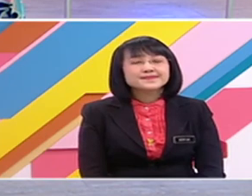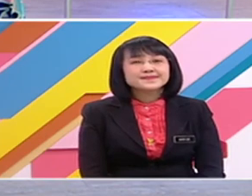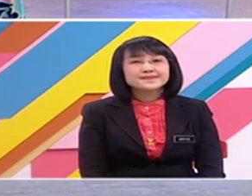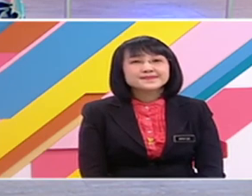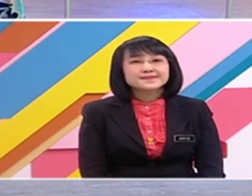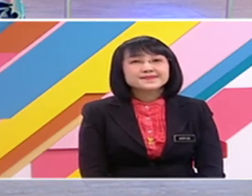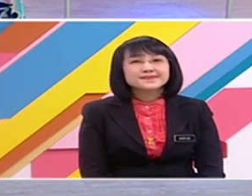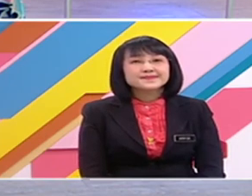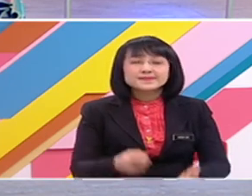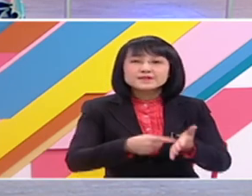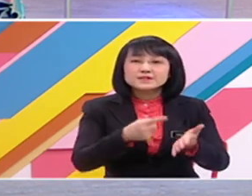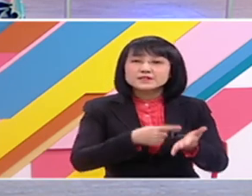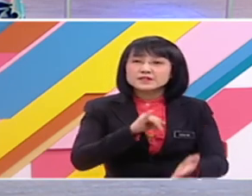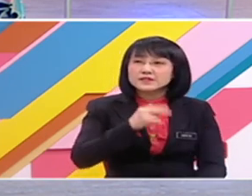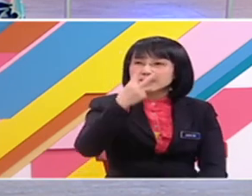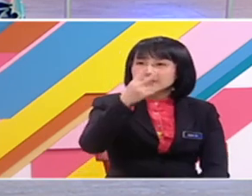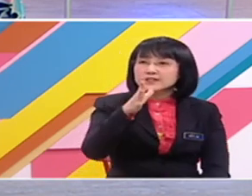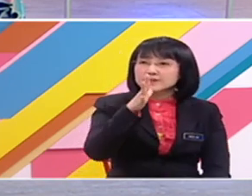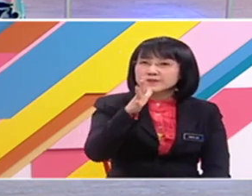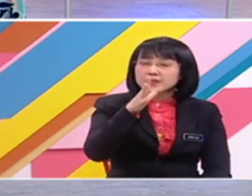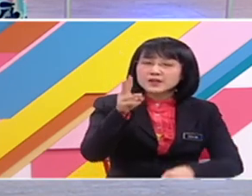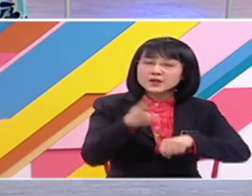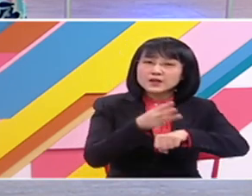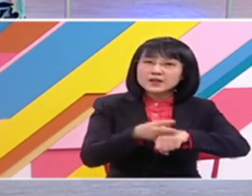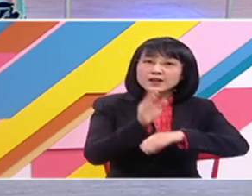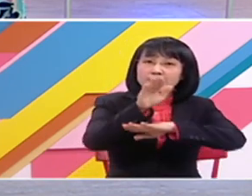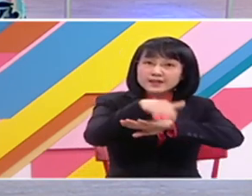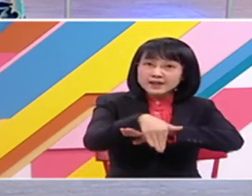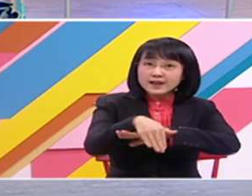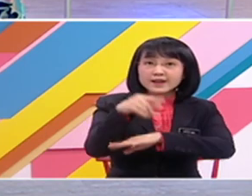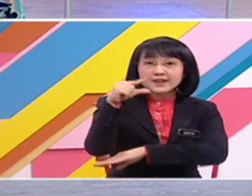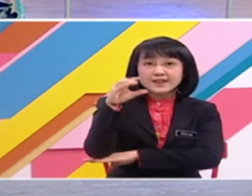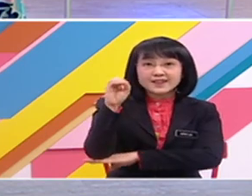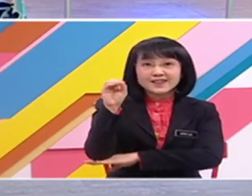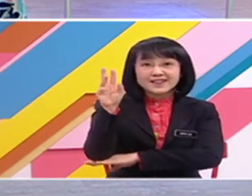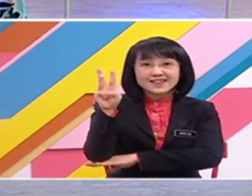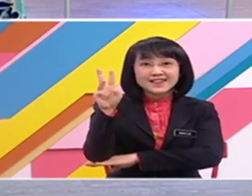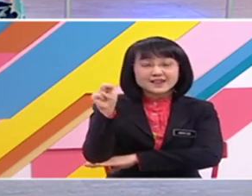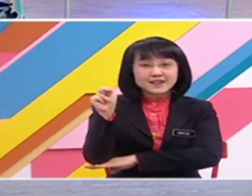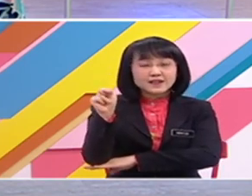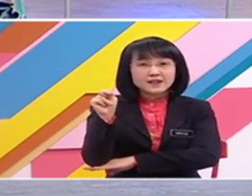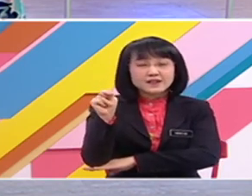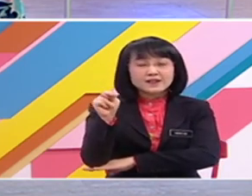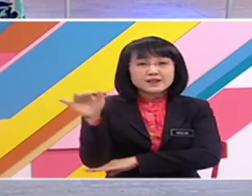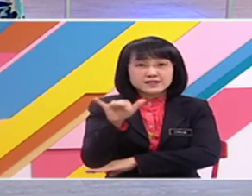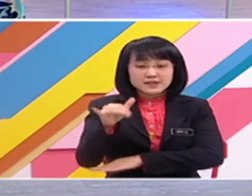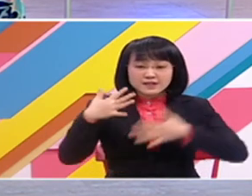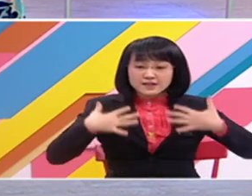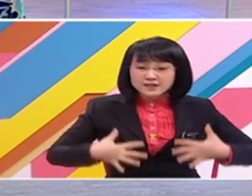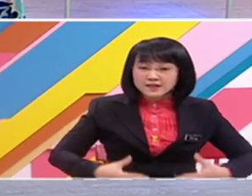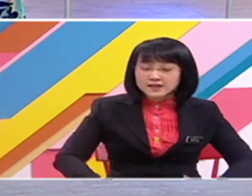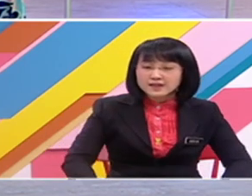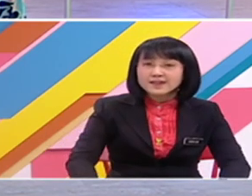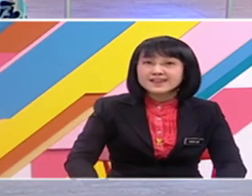see my mom wear it, like a nightgown. Is that a dress? Yes, a nightgown. Baju kelawar, isn't